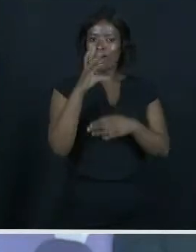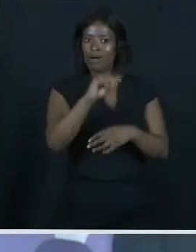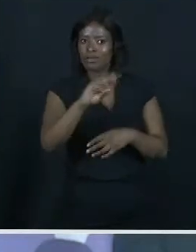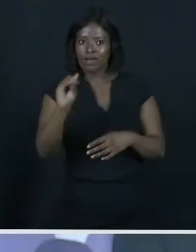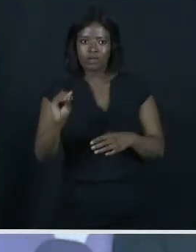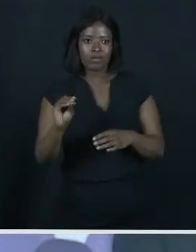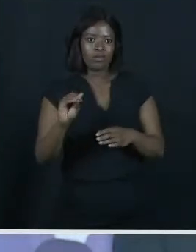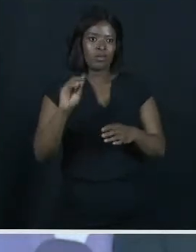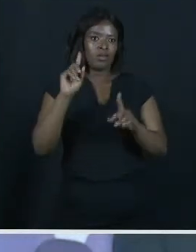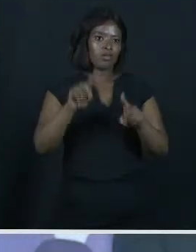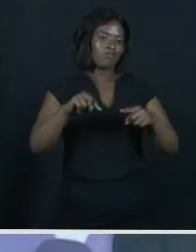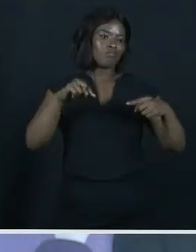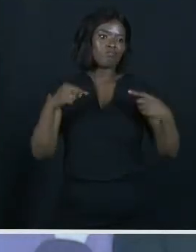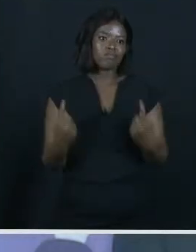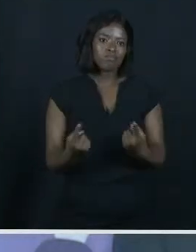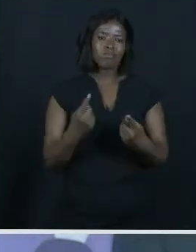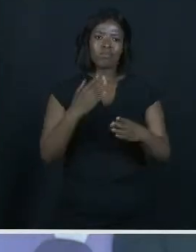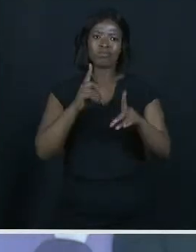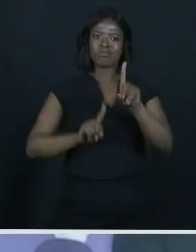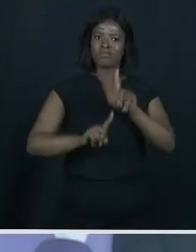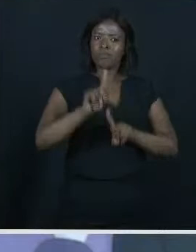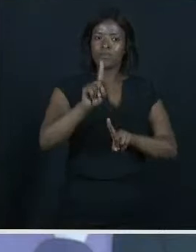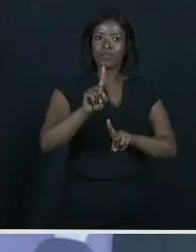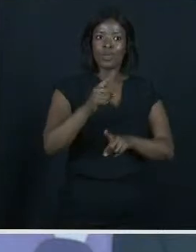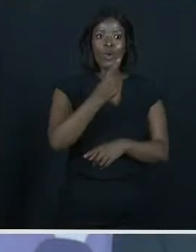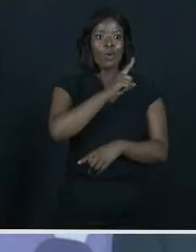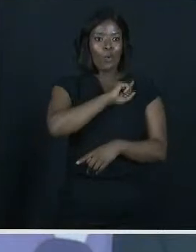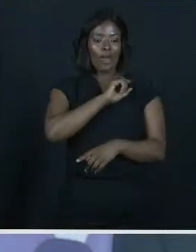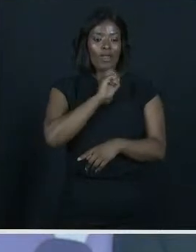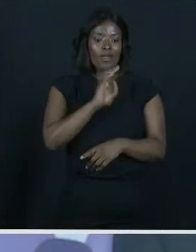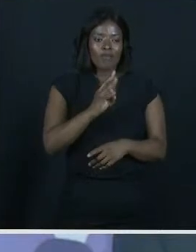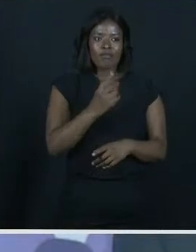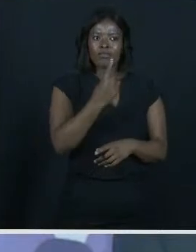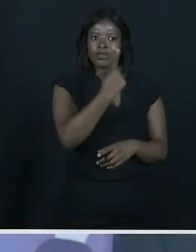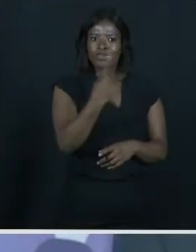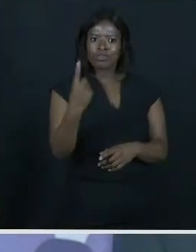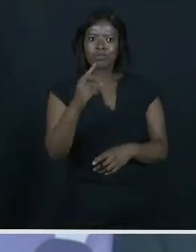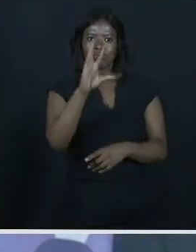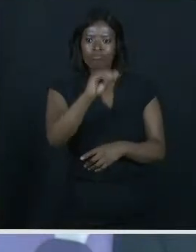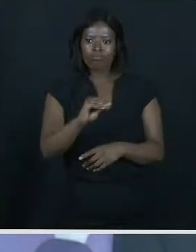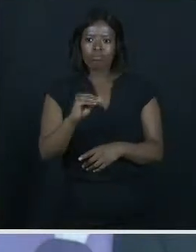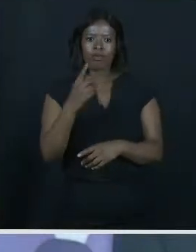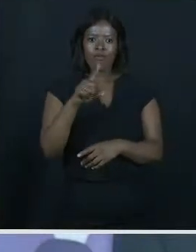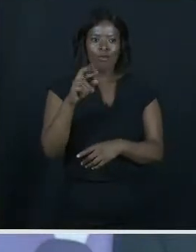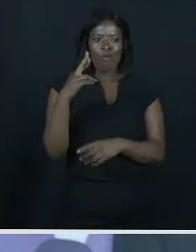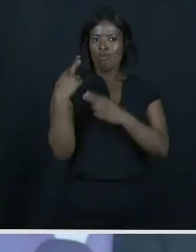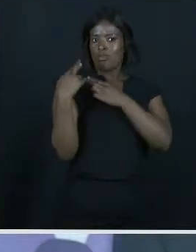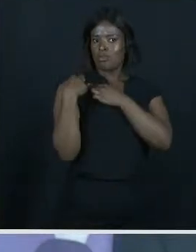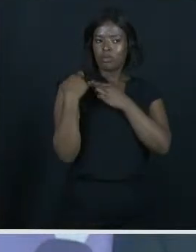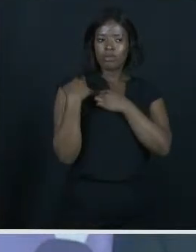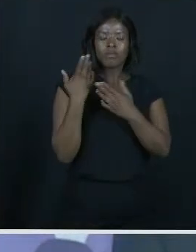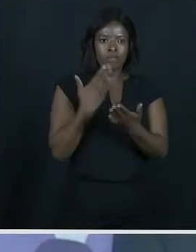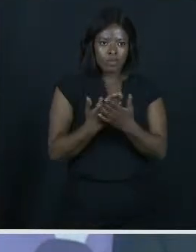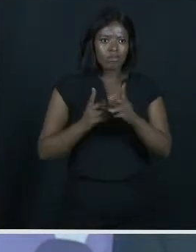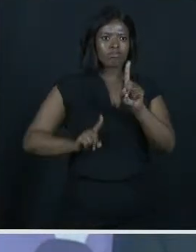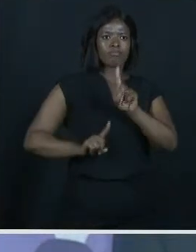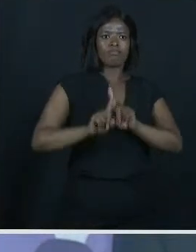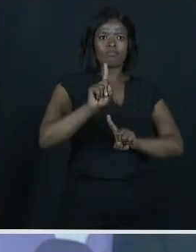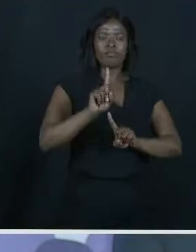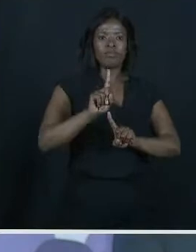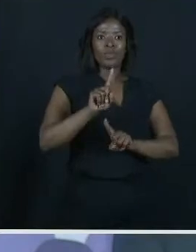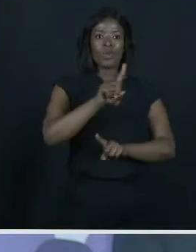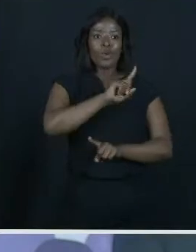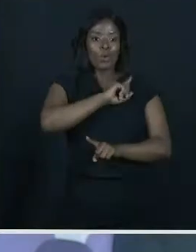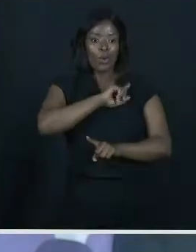willing or able to do their jobs should be held accountable and make space for the willing and the able. And in this way, the